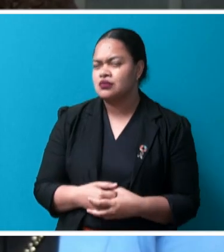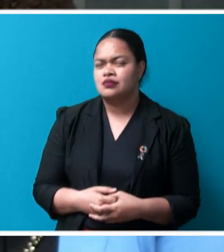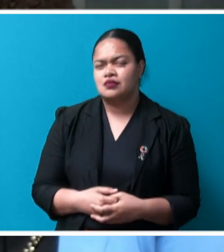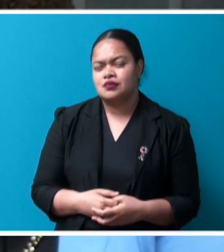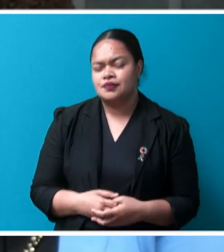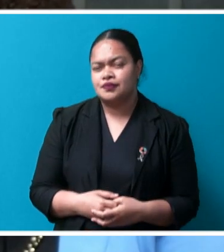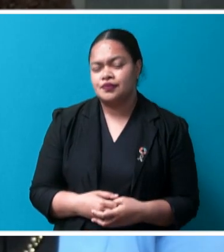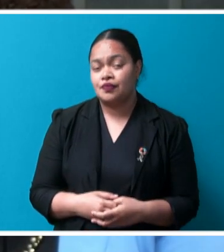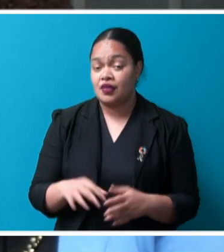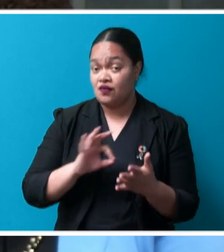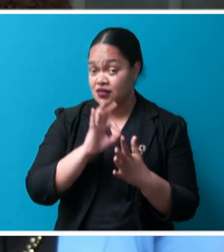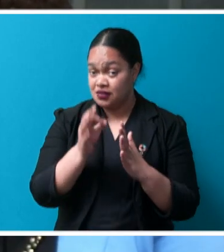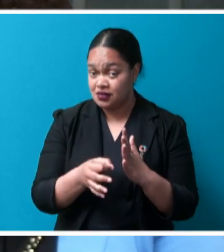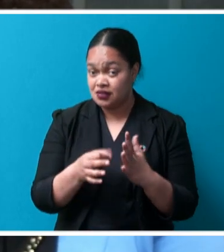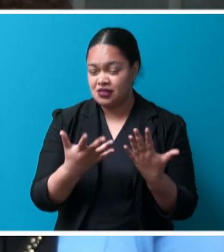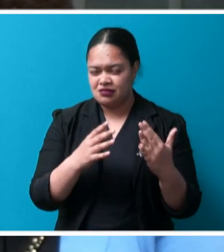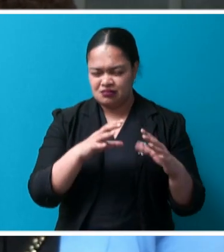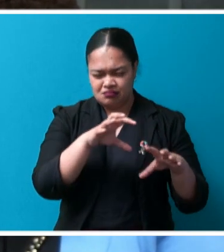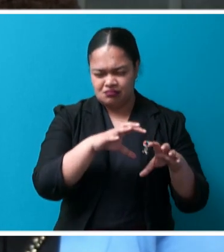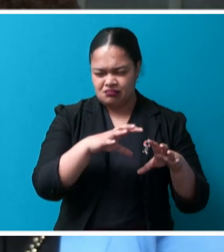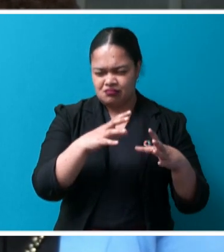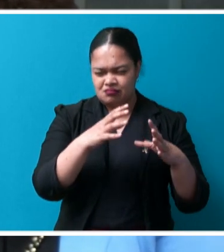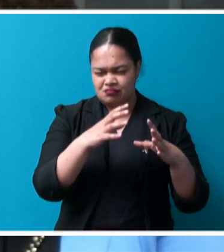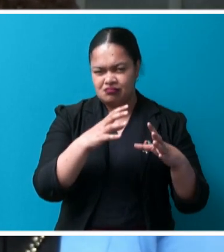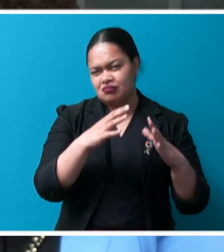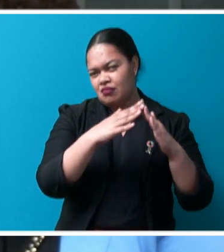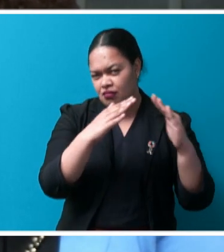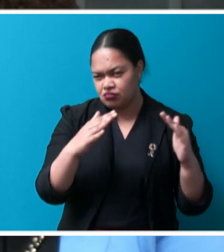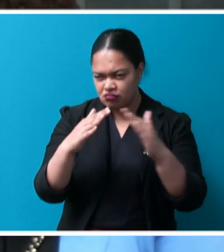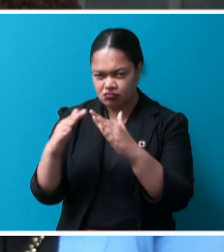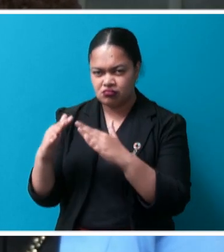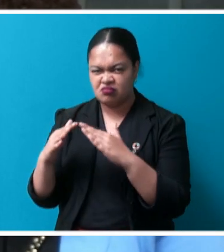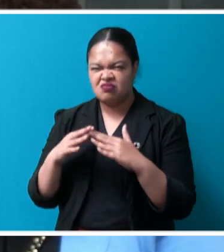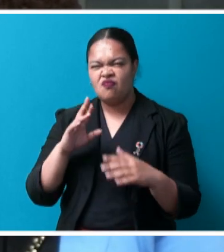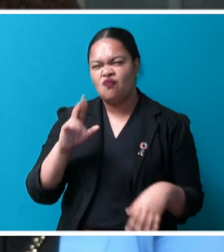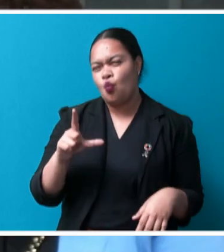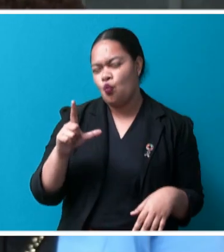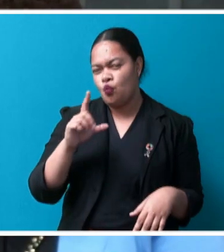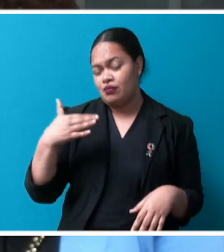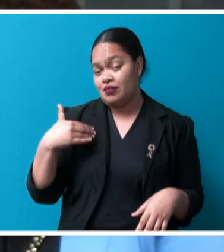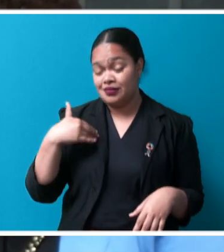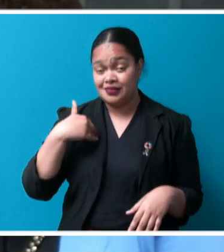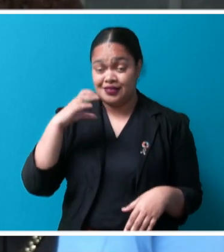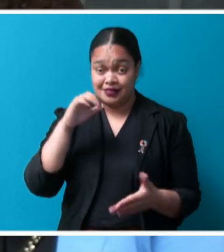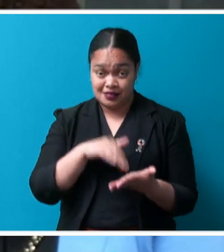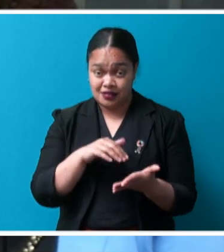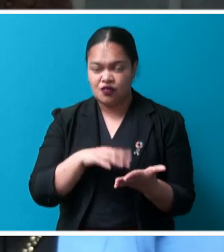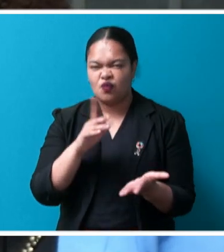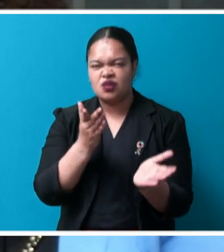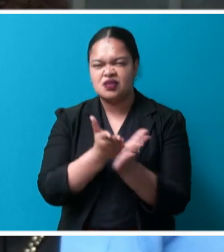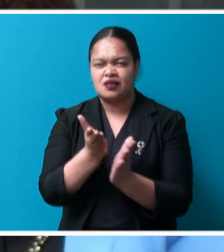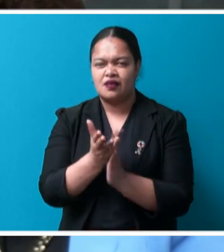a facility to a degree and a level of service delivery, but that is